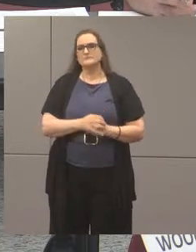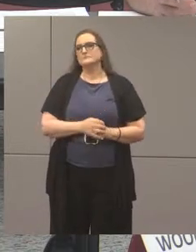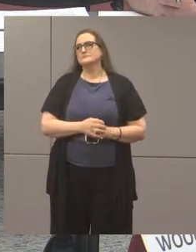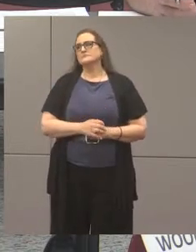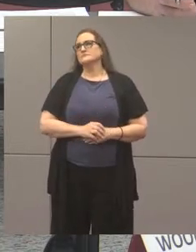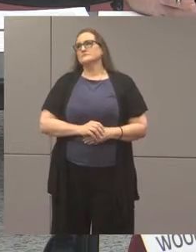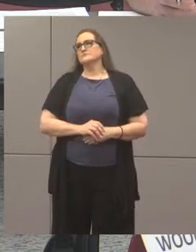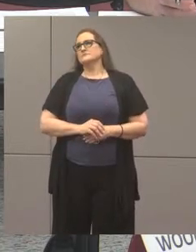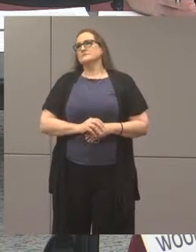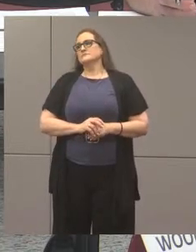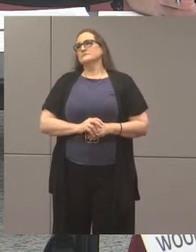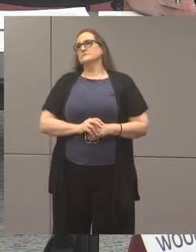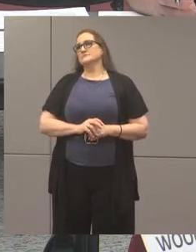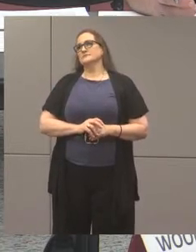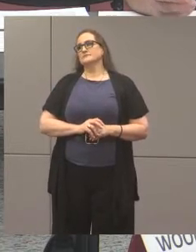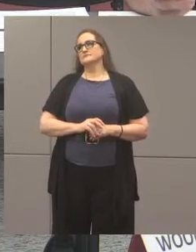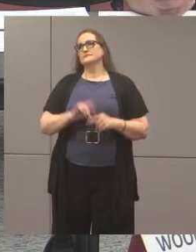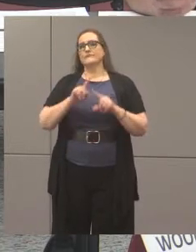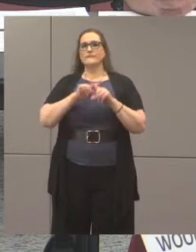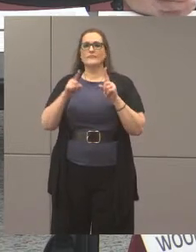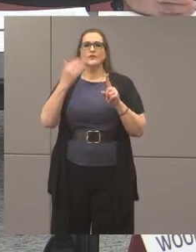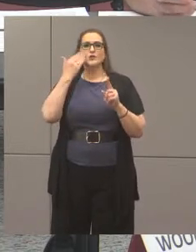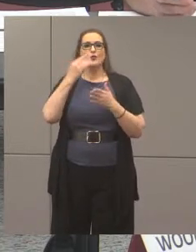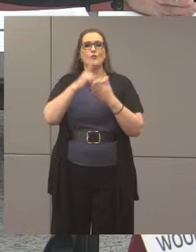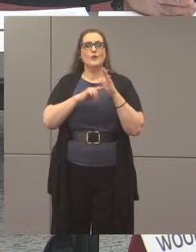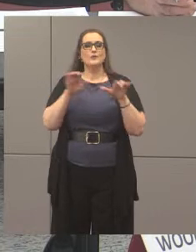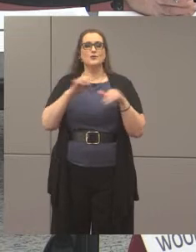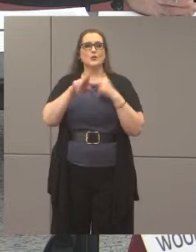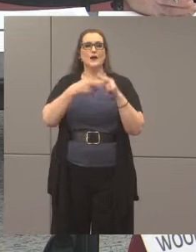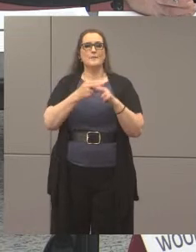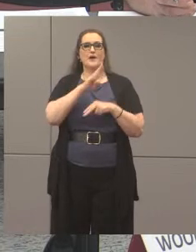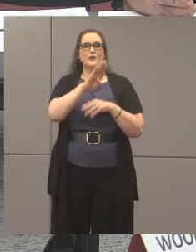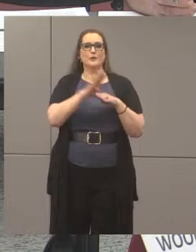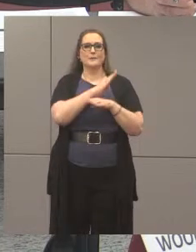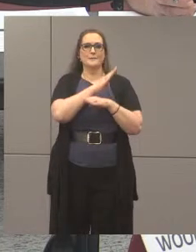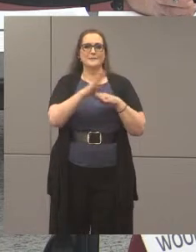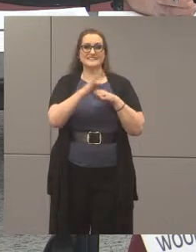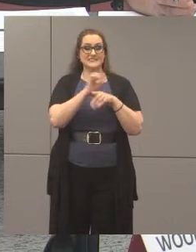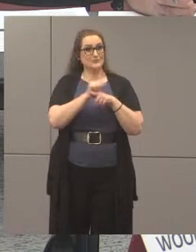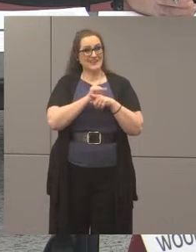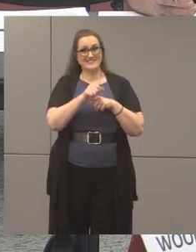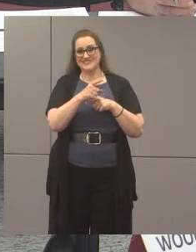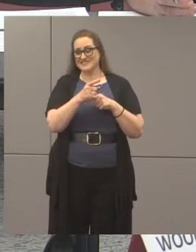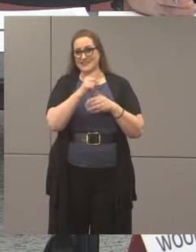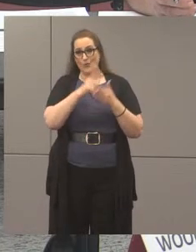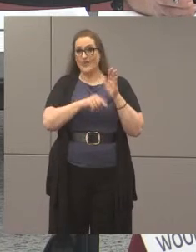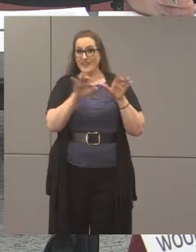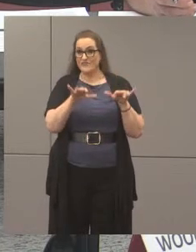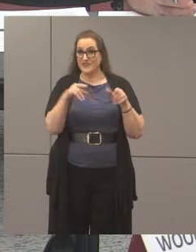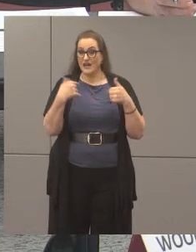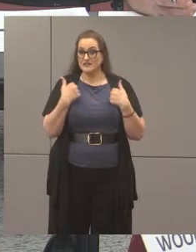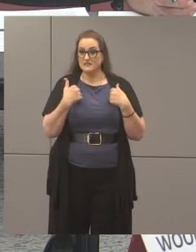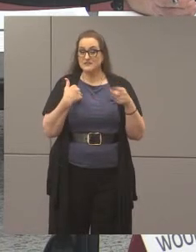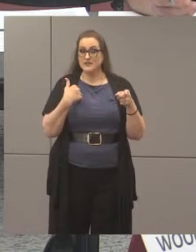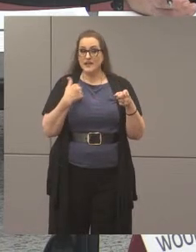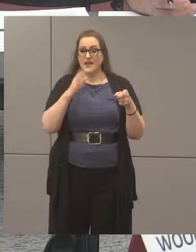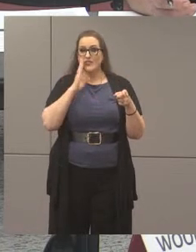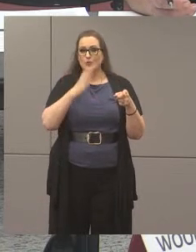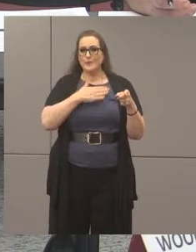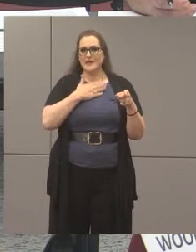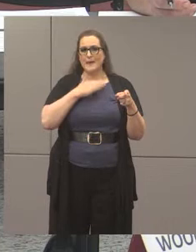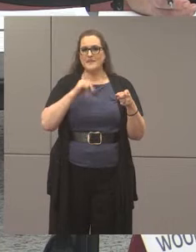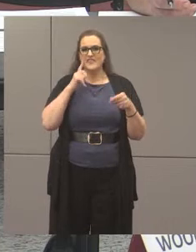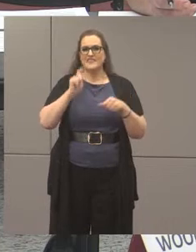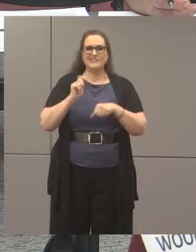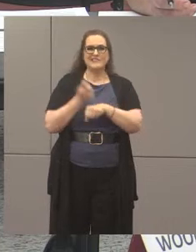But knowing what we know about Oracle's business practice, and what they've done, they're going to be happy they've locked